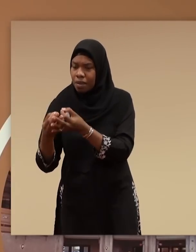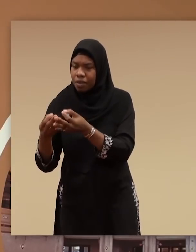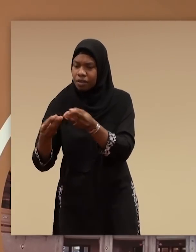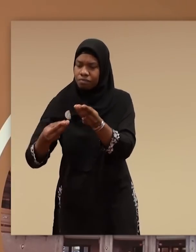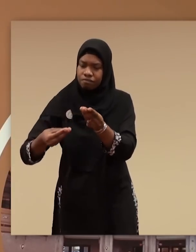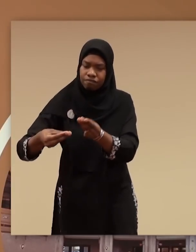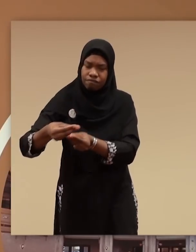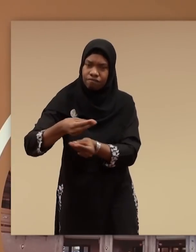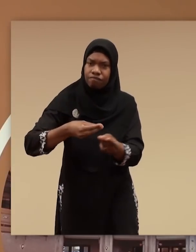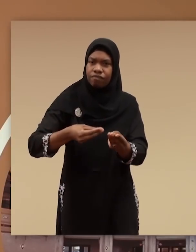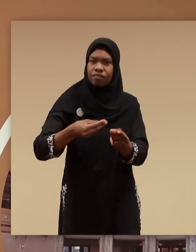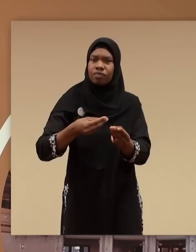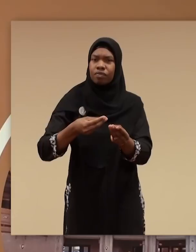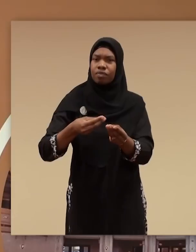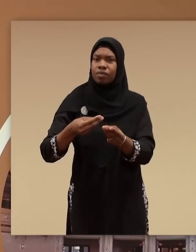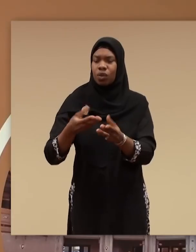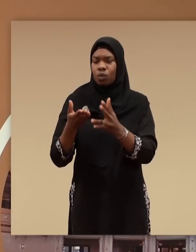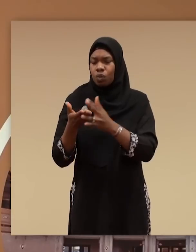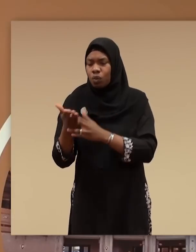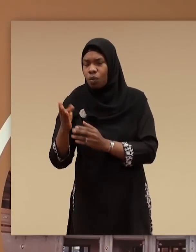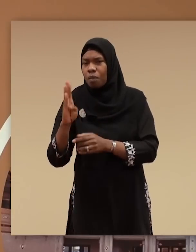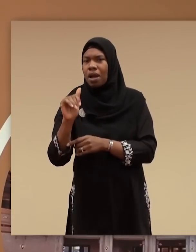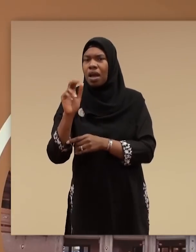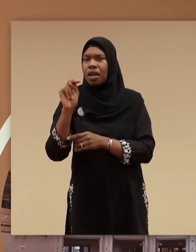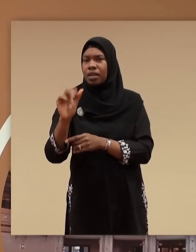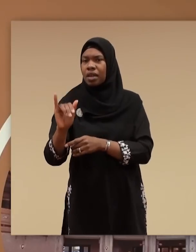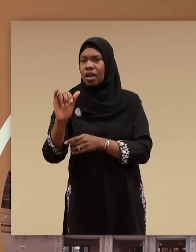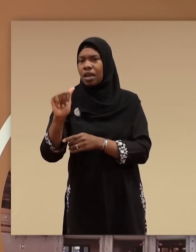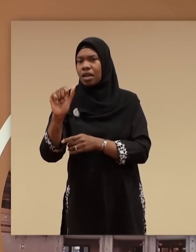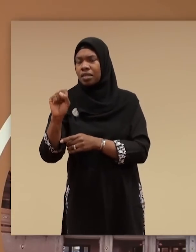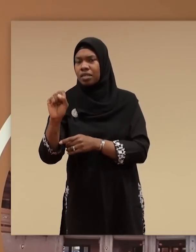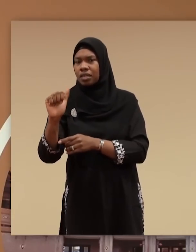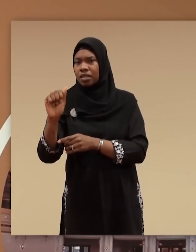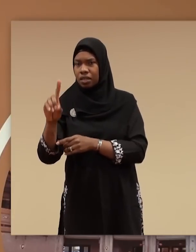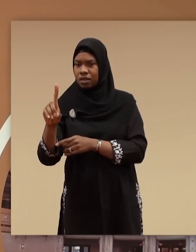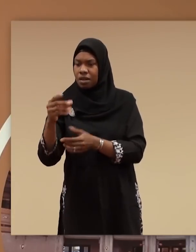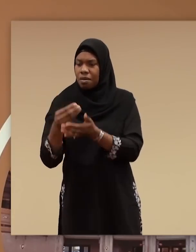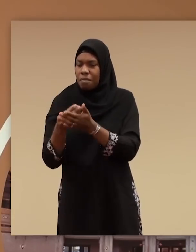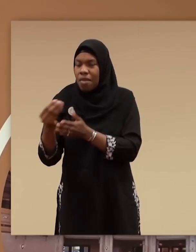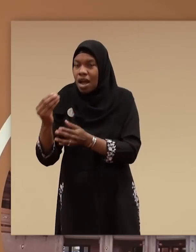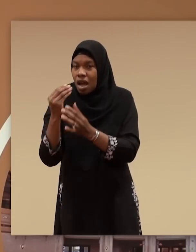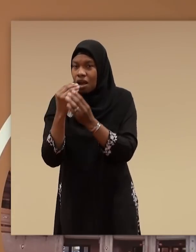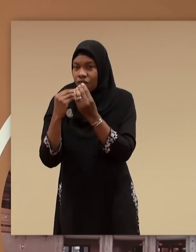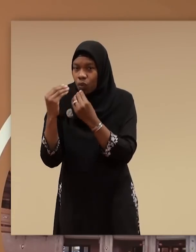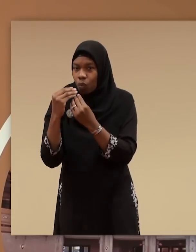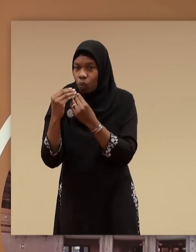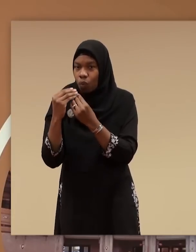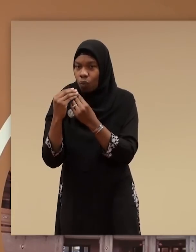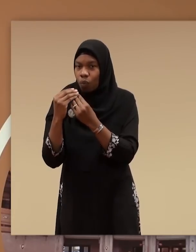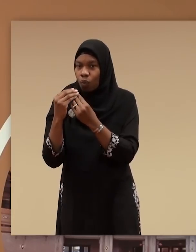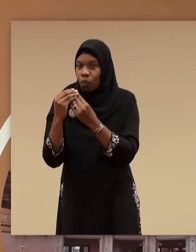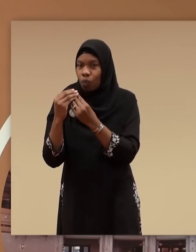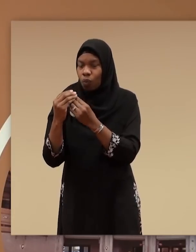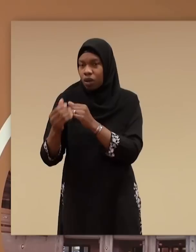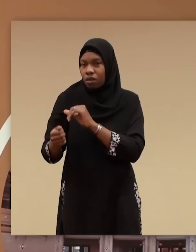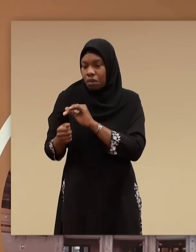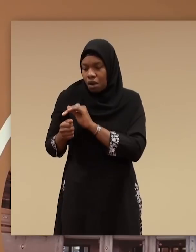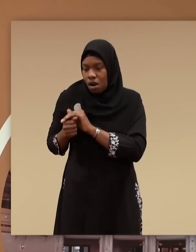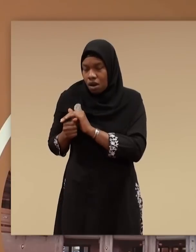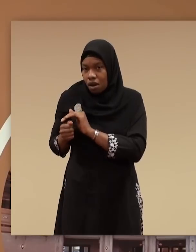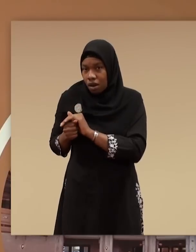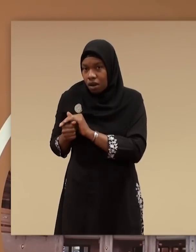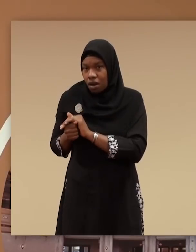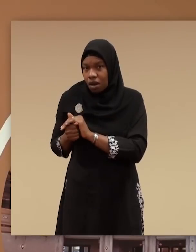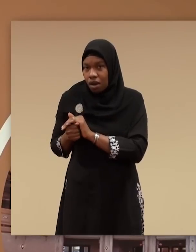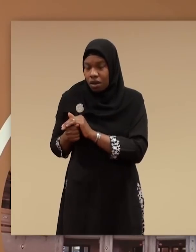and different tribe to buy food and smuggle the food to Bani Hashim. She wasn't from